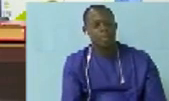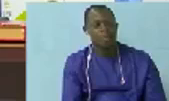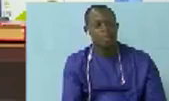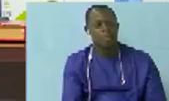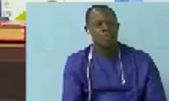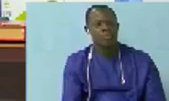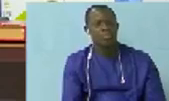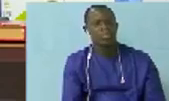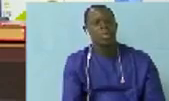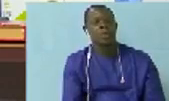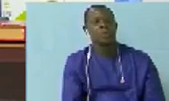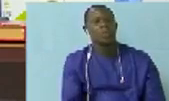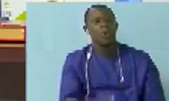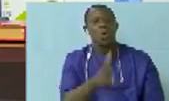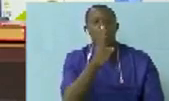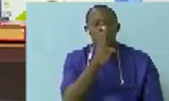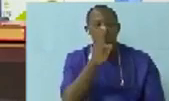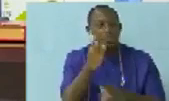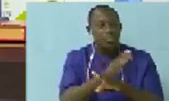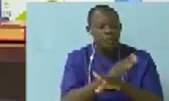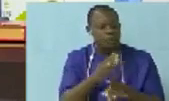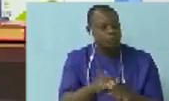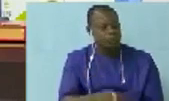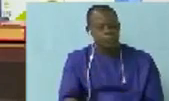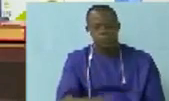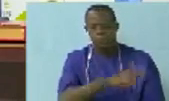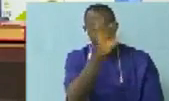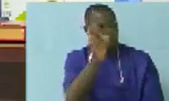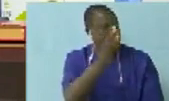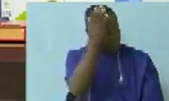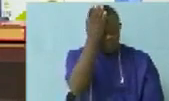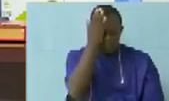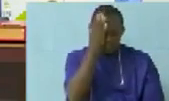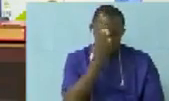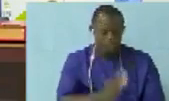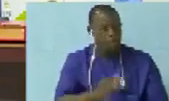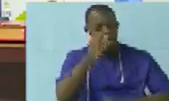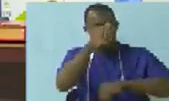We were, severely tortured.